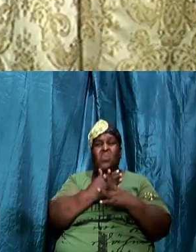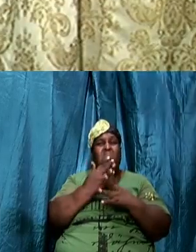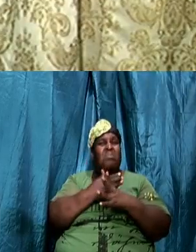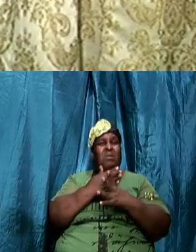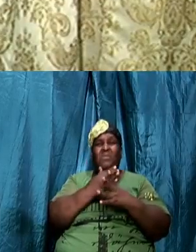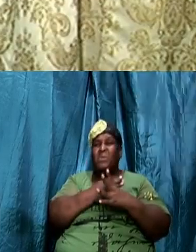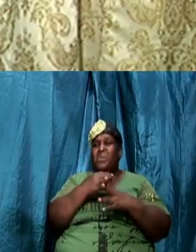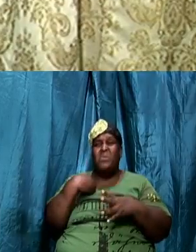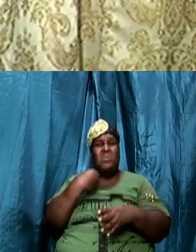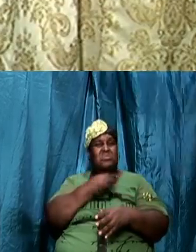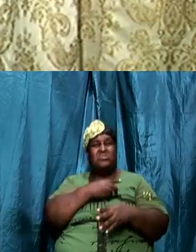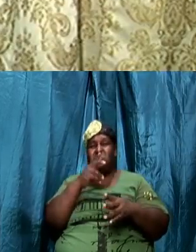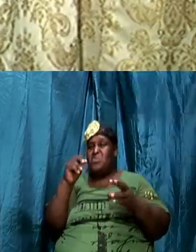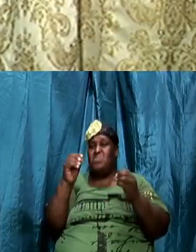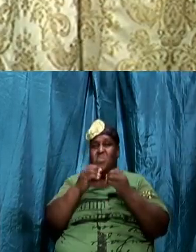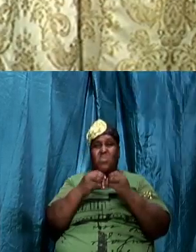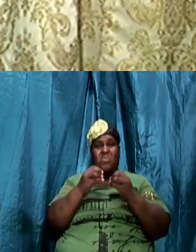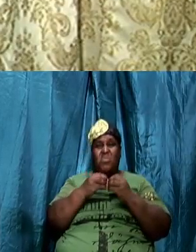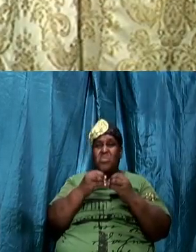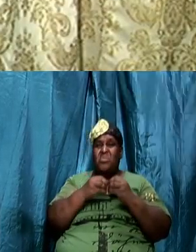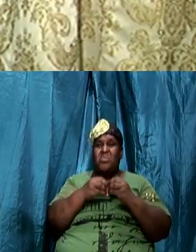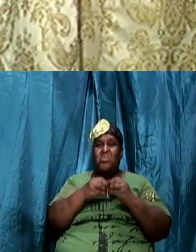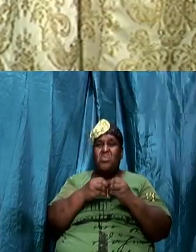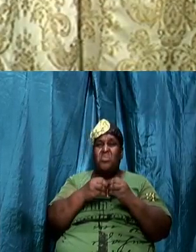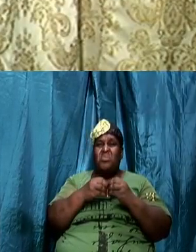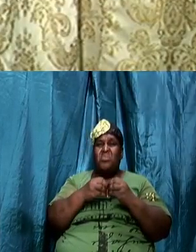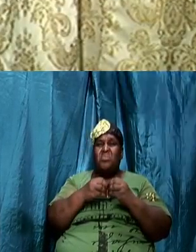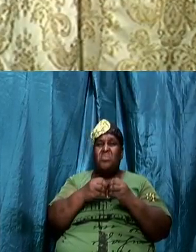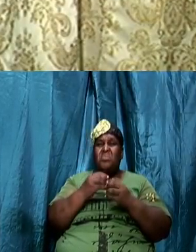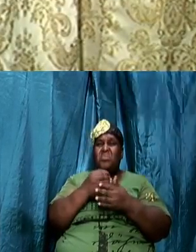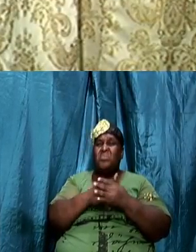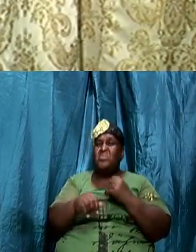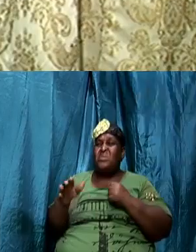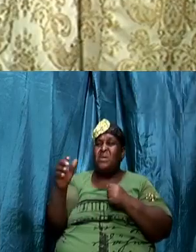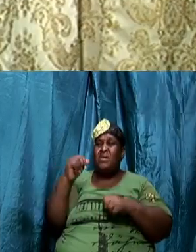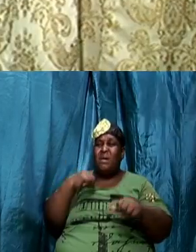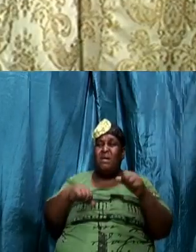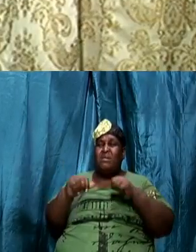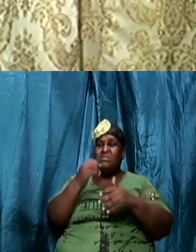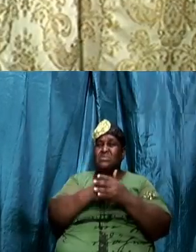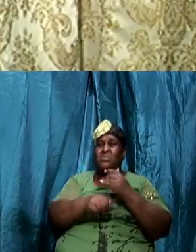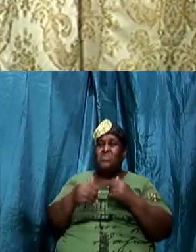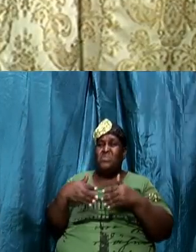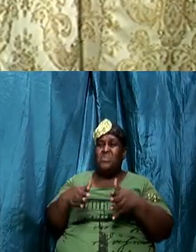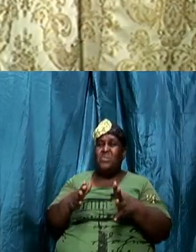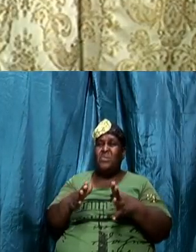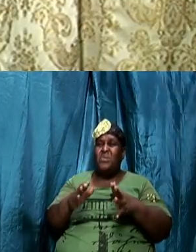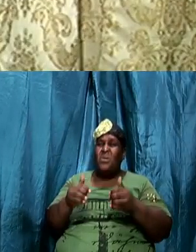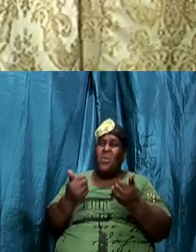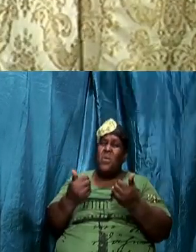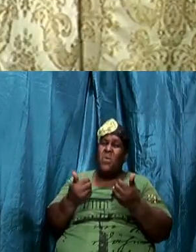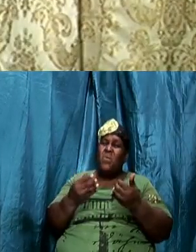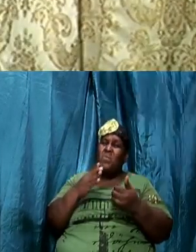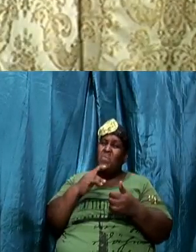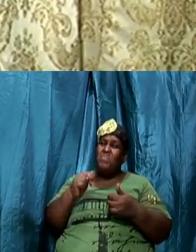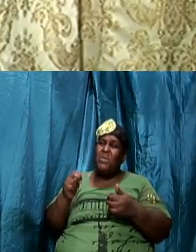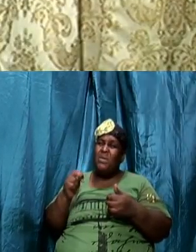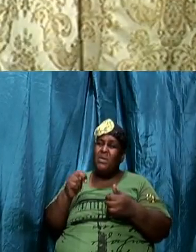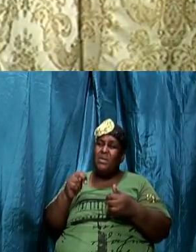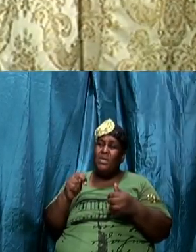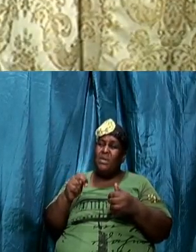them do some things, you see them act certain ways, and you say, oh, is that being a child of God? Their minds,